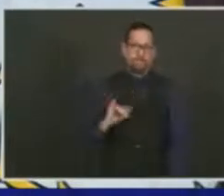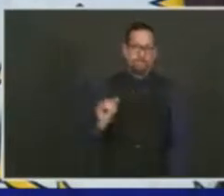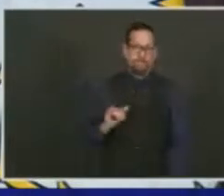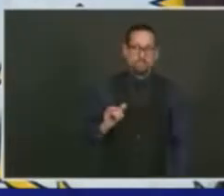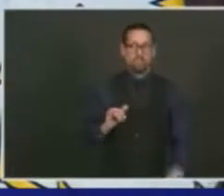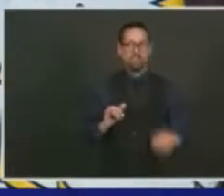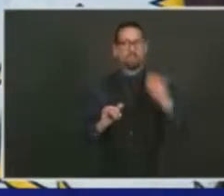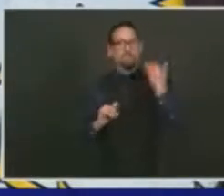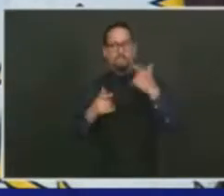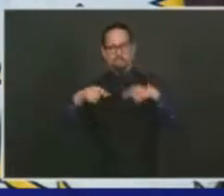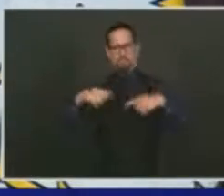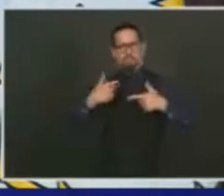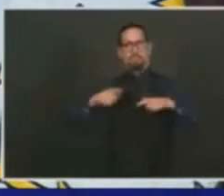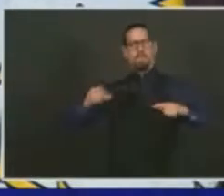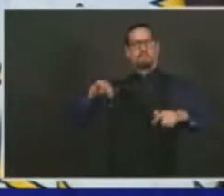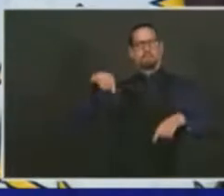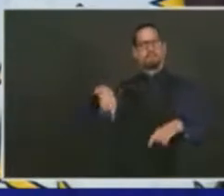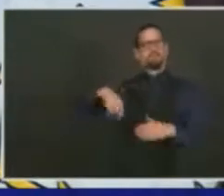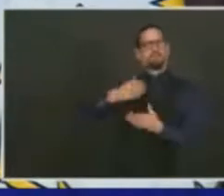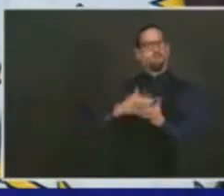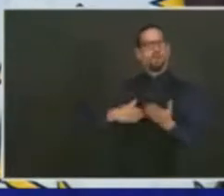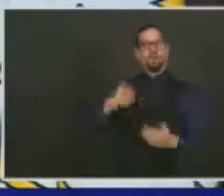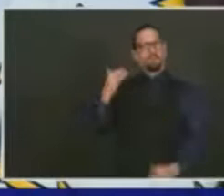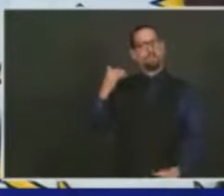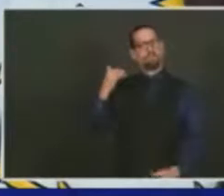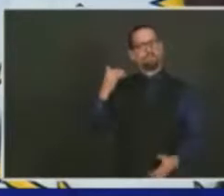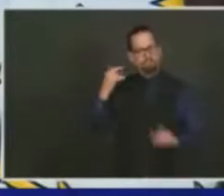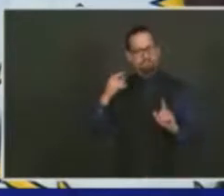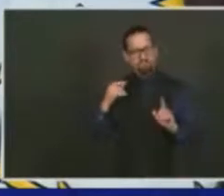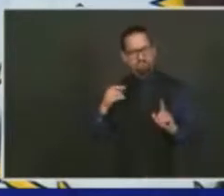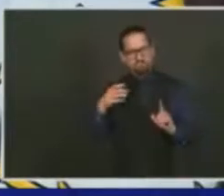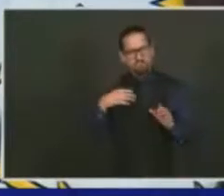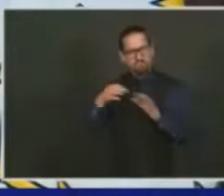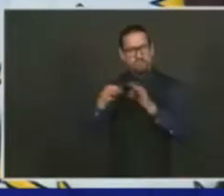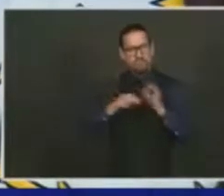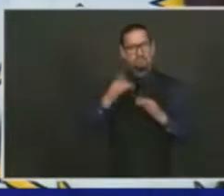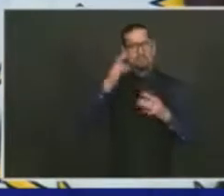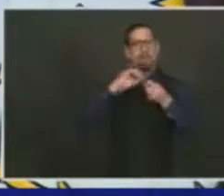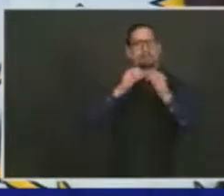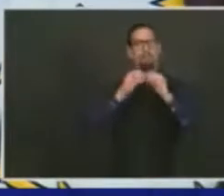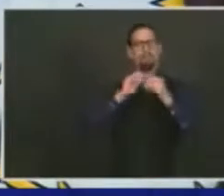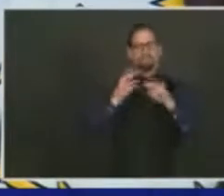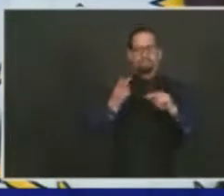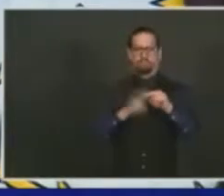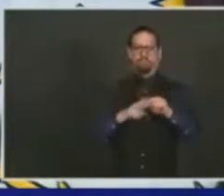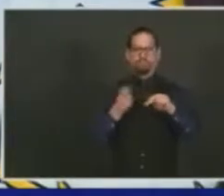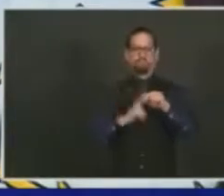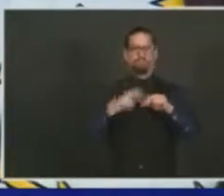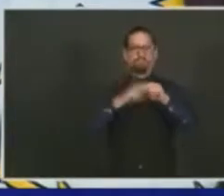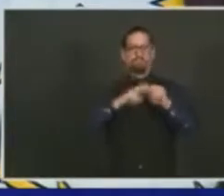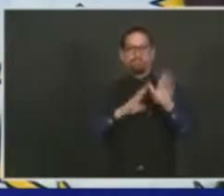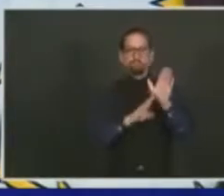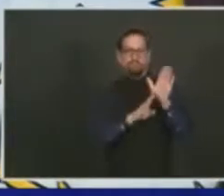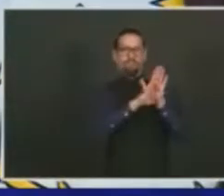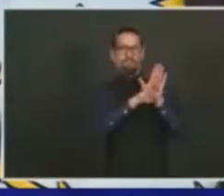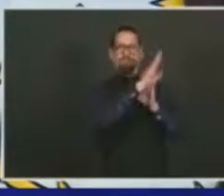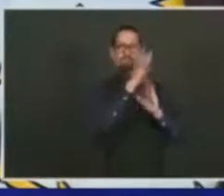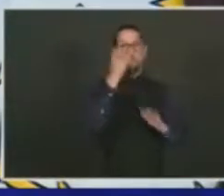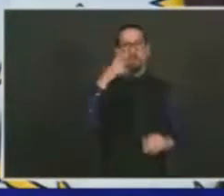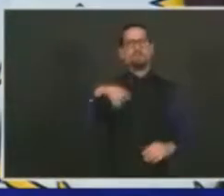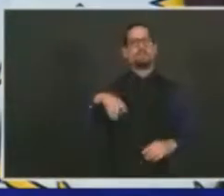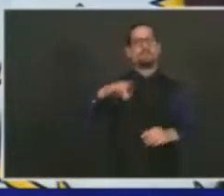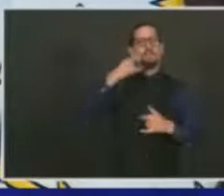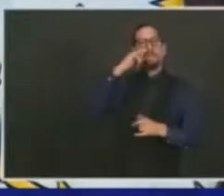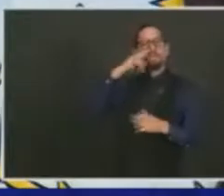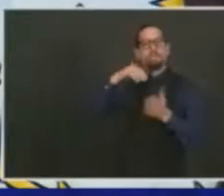this, some of the reason that we're getting behind is because the volume is up. More kids are being tested, we have to do more